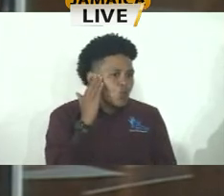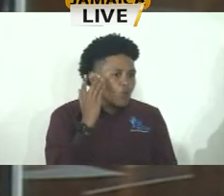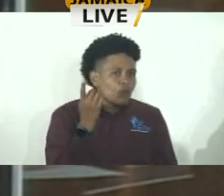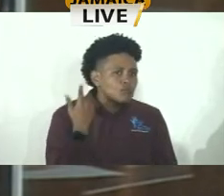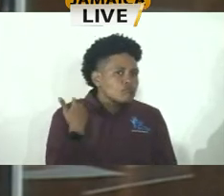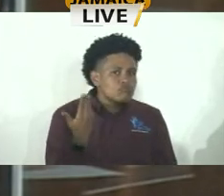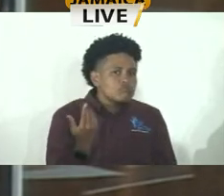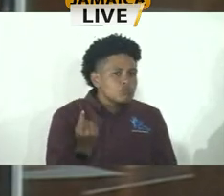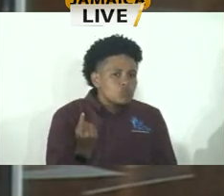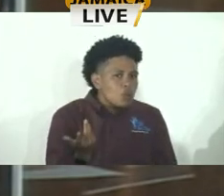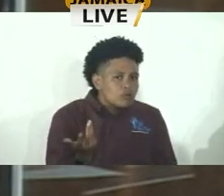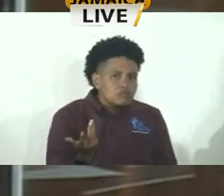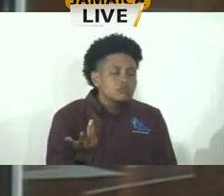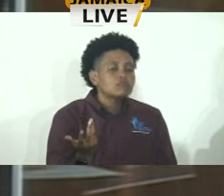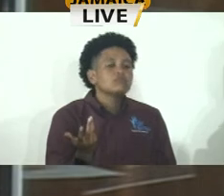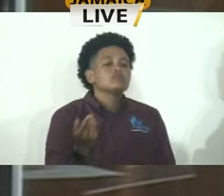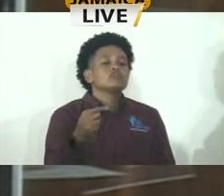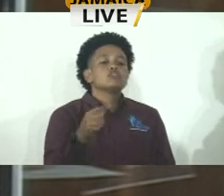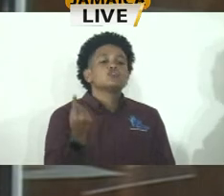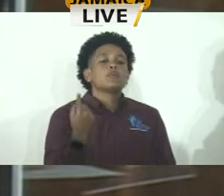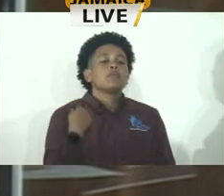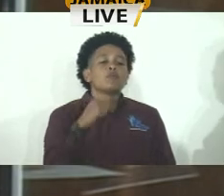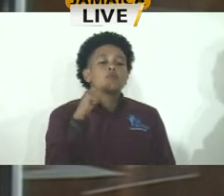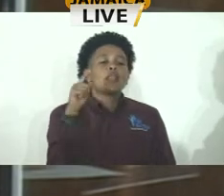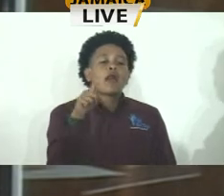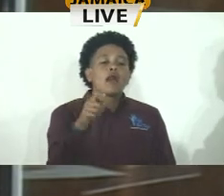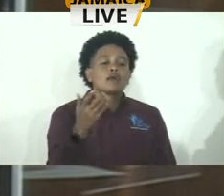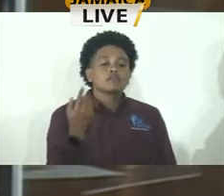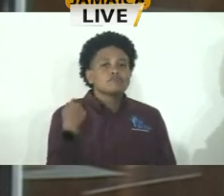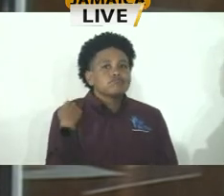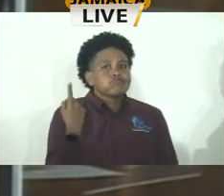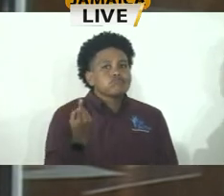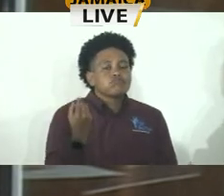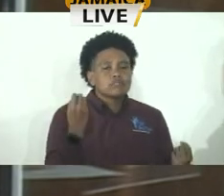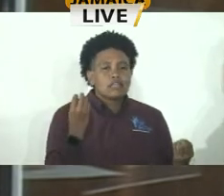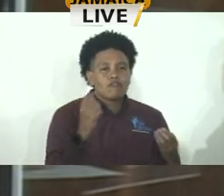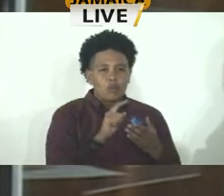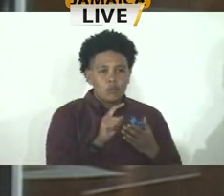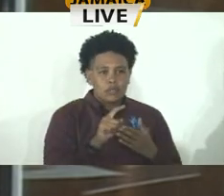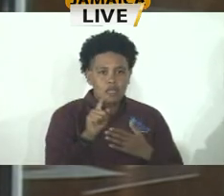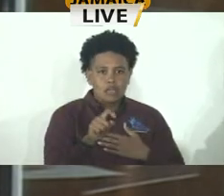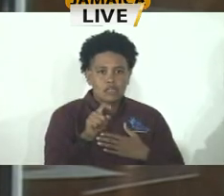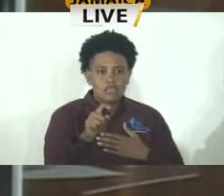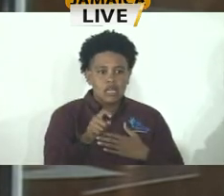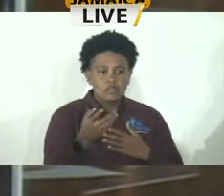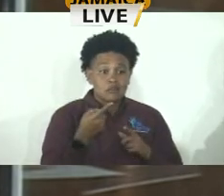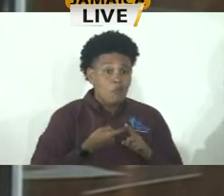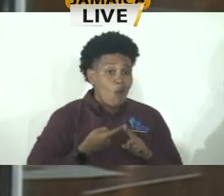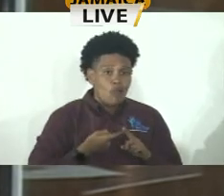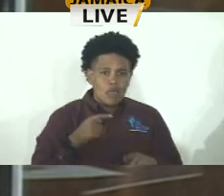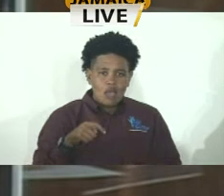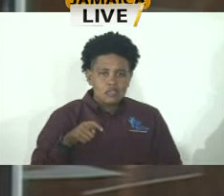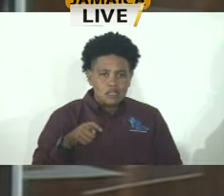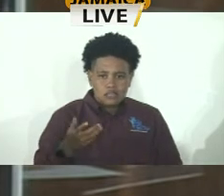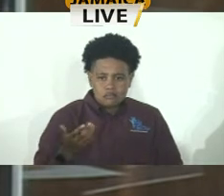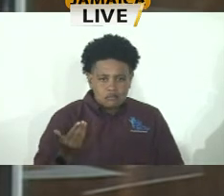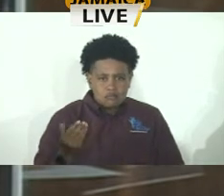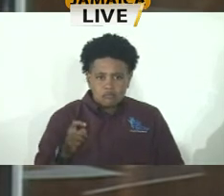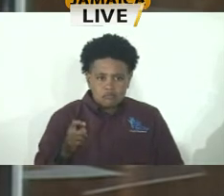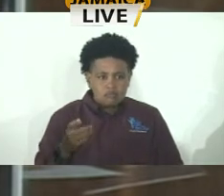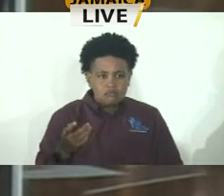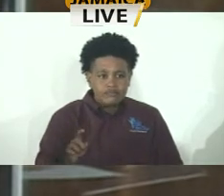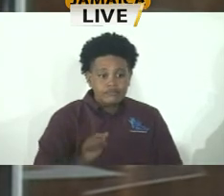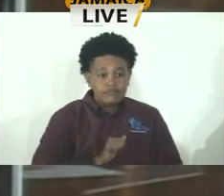going so you know this is something we've been asking about for several weeks months really and you know